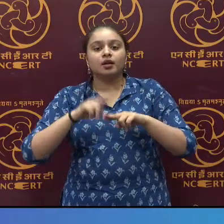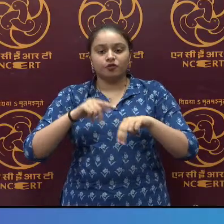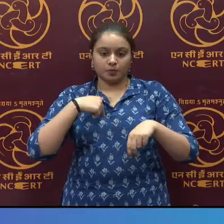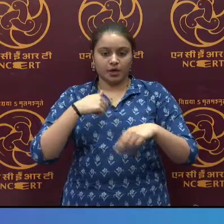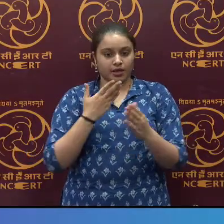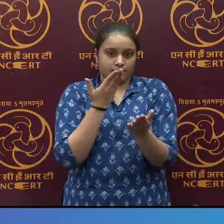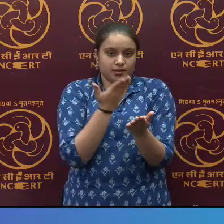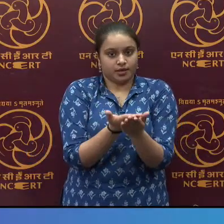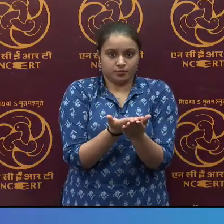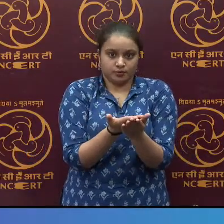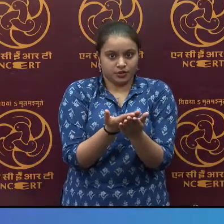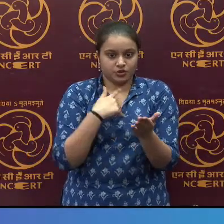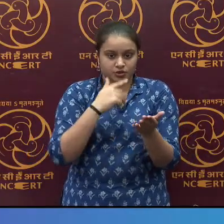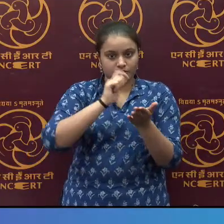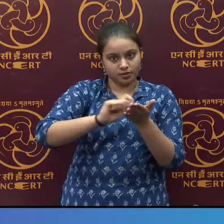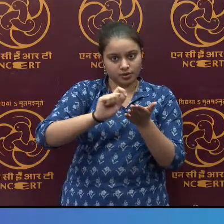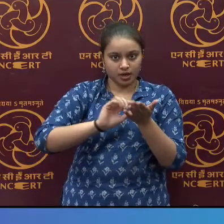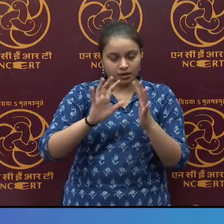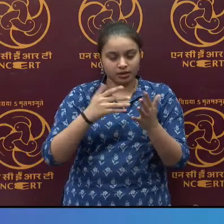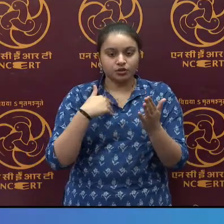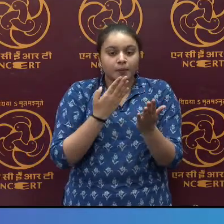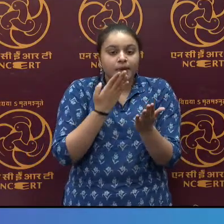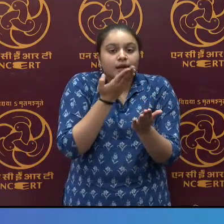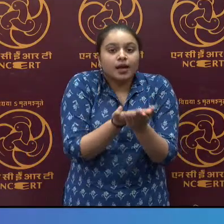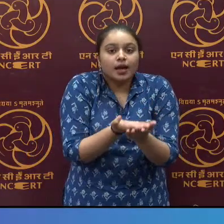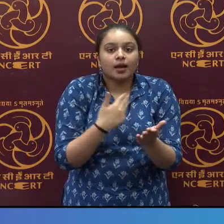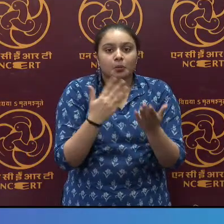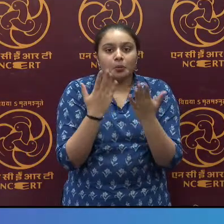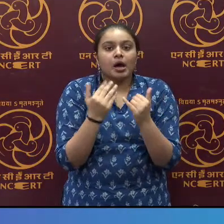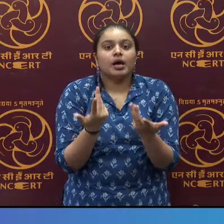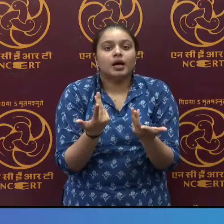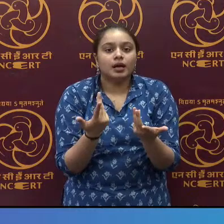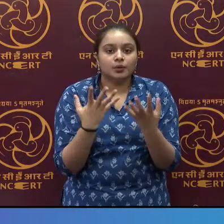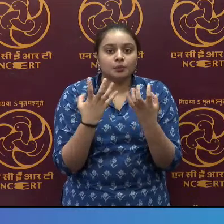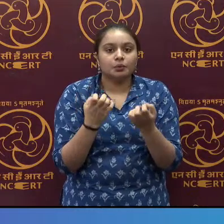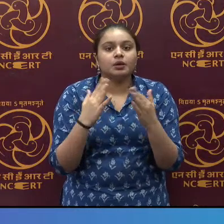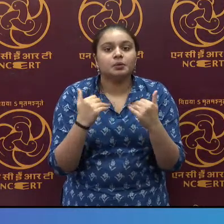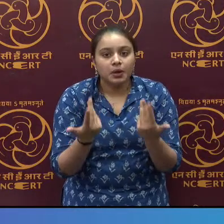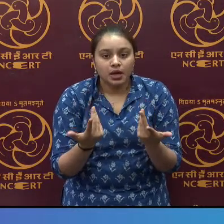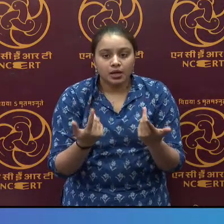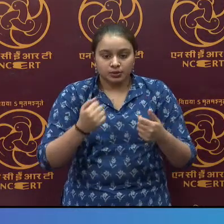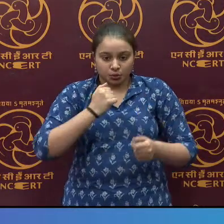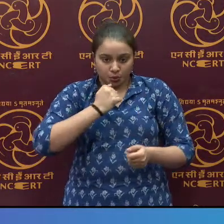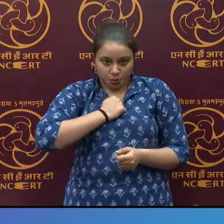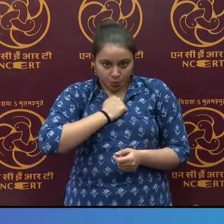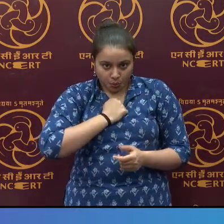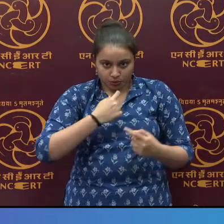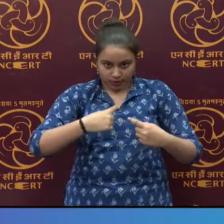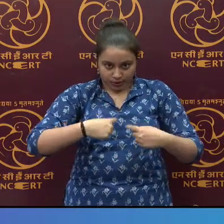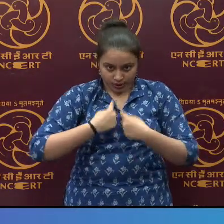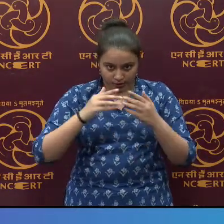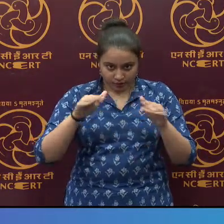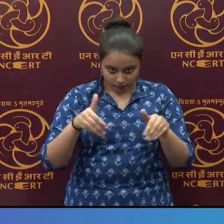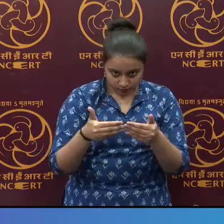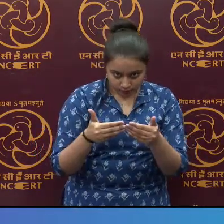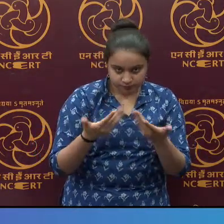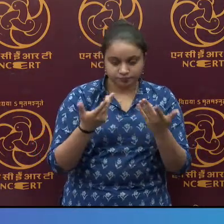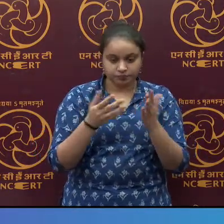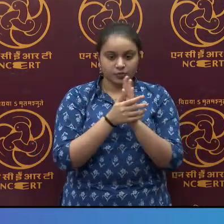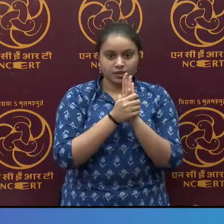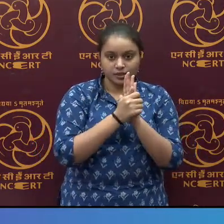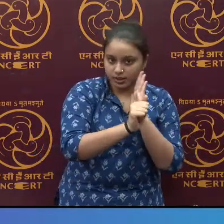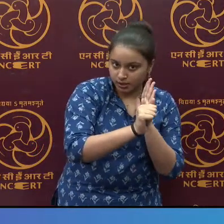admission purpose. What is my statement of purpose? So what will I write? I'll talk about myself, I'll talk about my skill